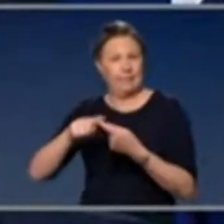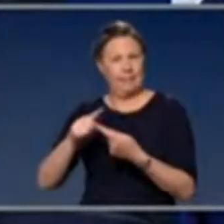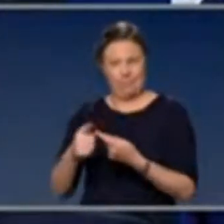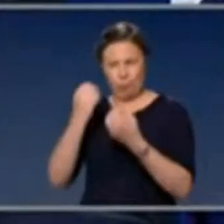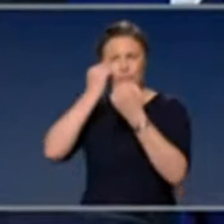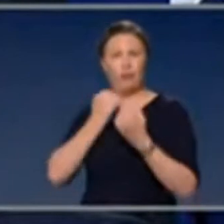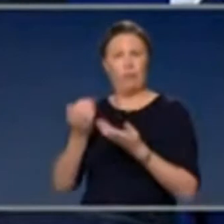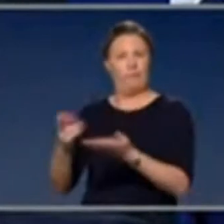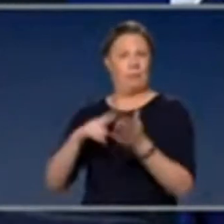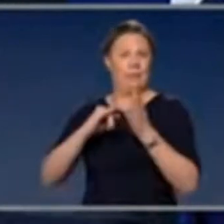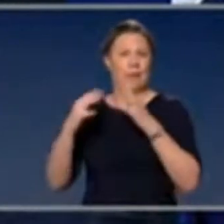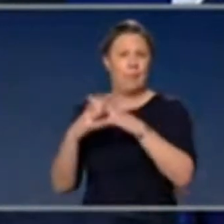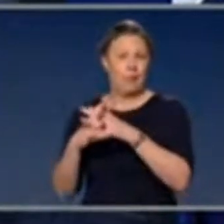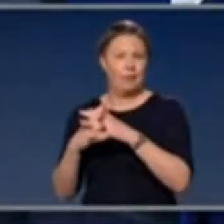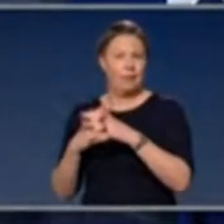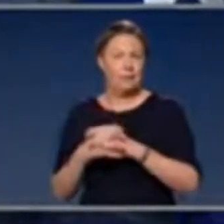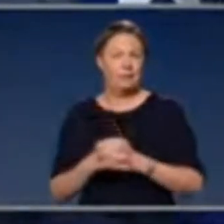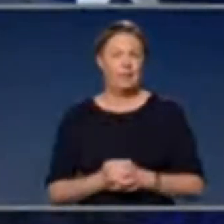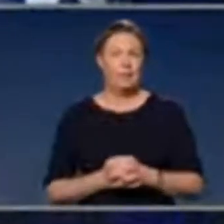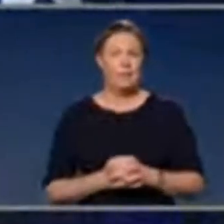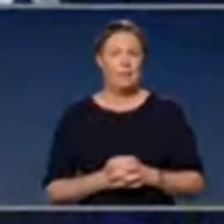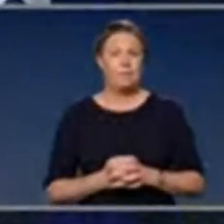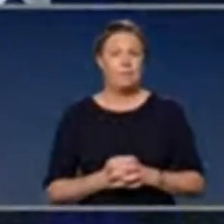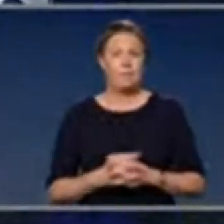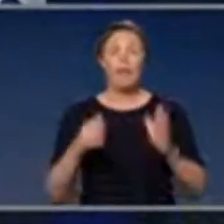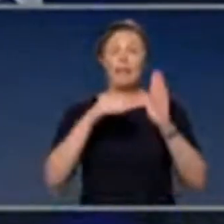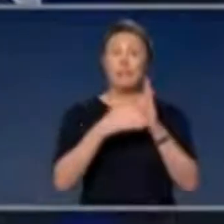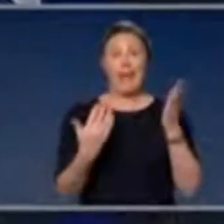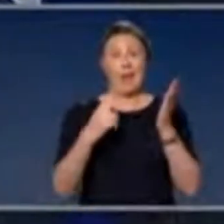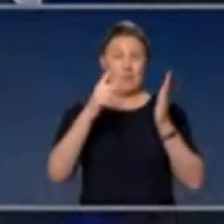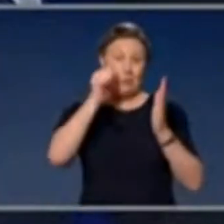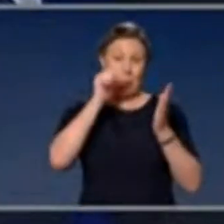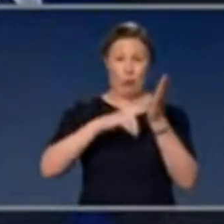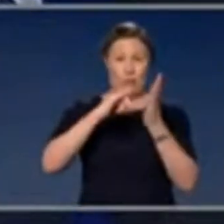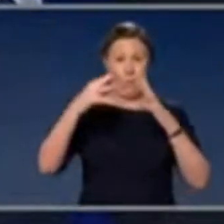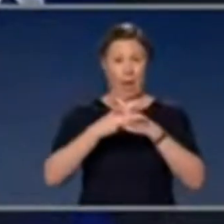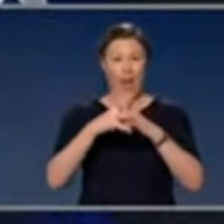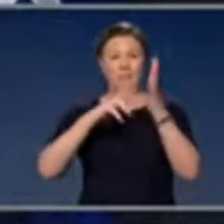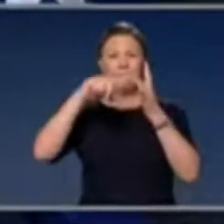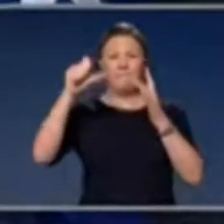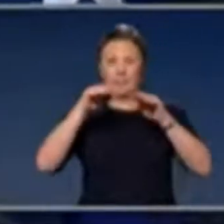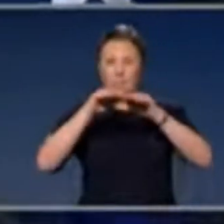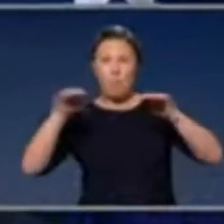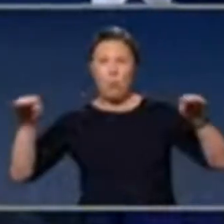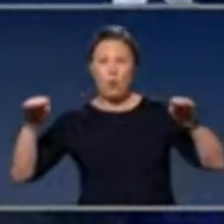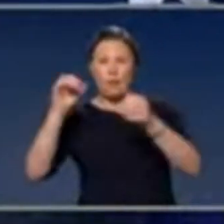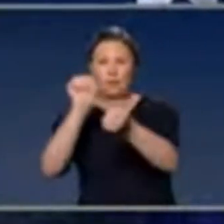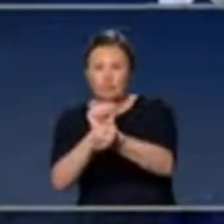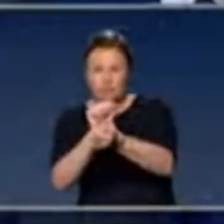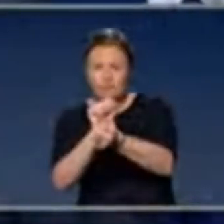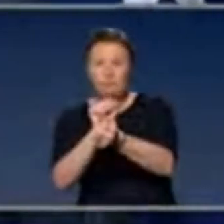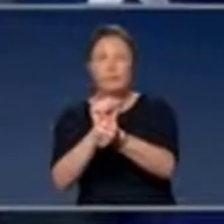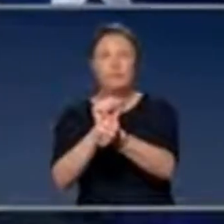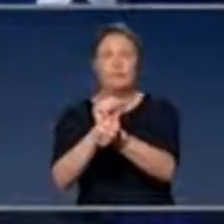to how these things can be managed. Now, as you know, New South Wales has a border with Victoria at the moment. It was one that was